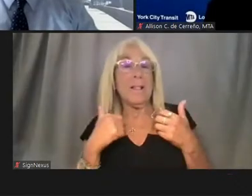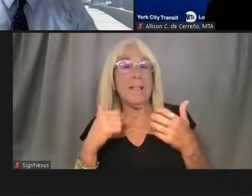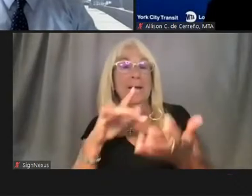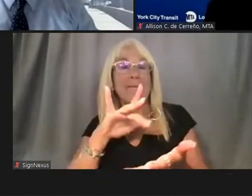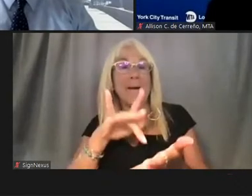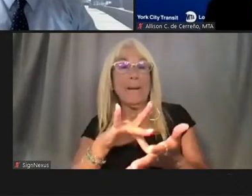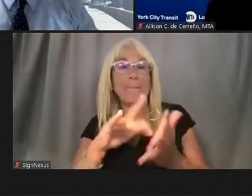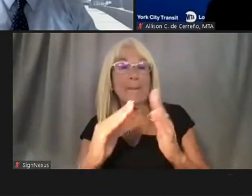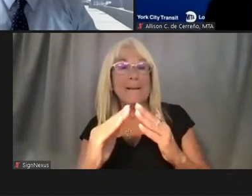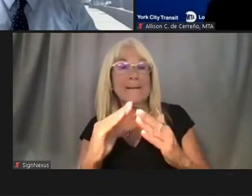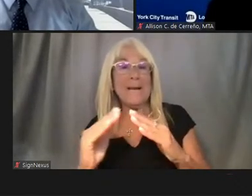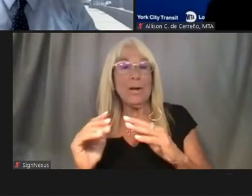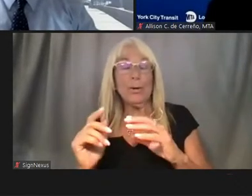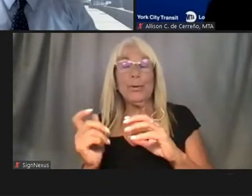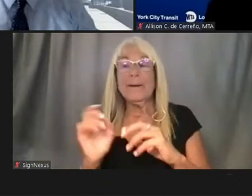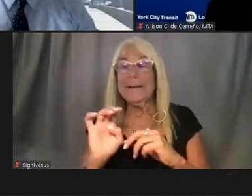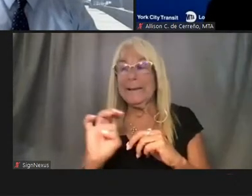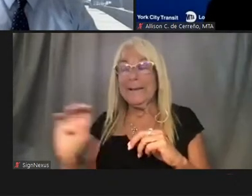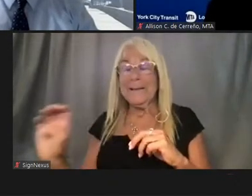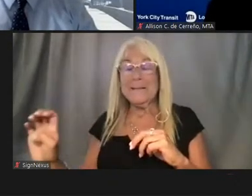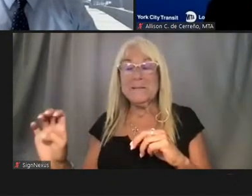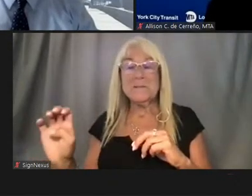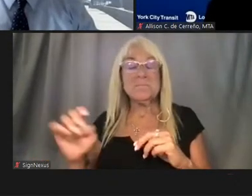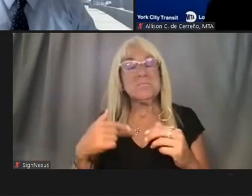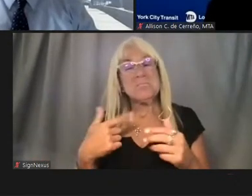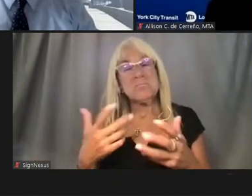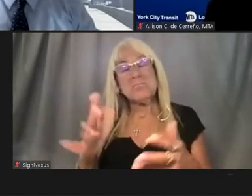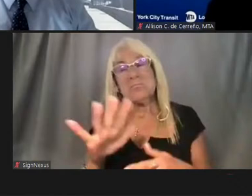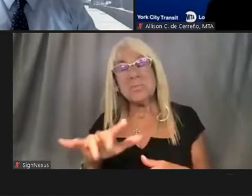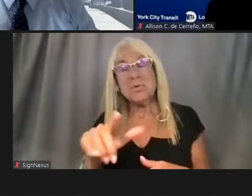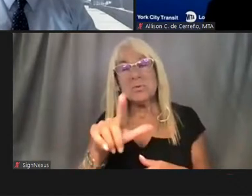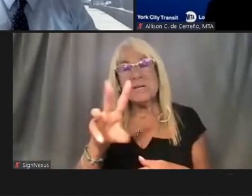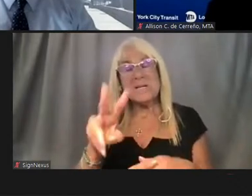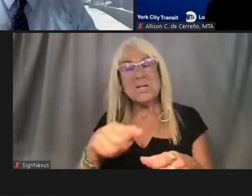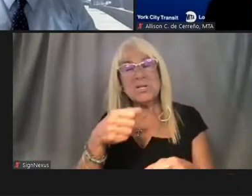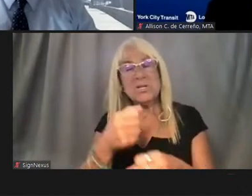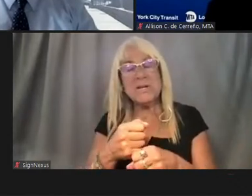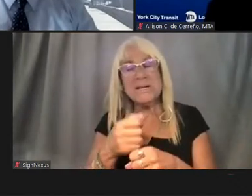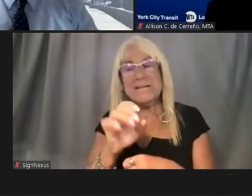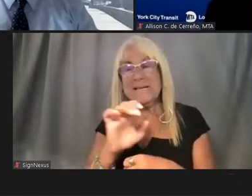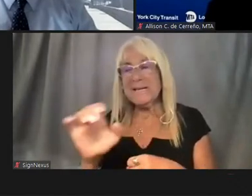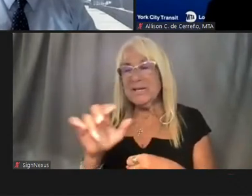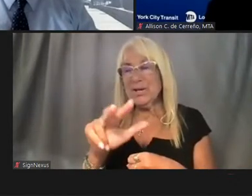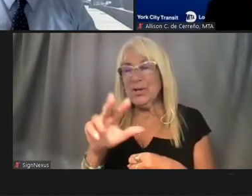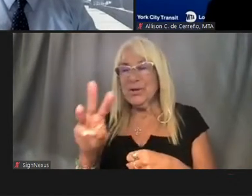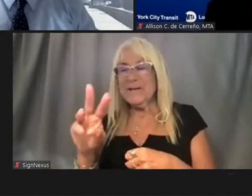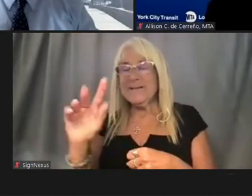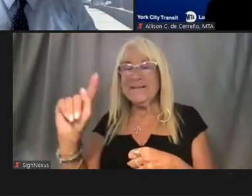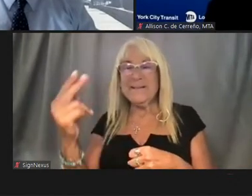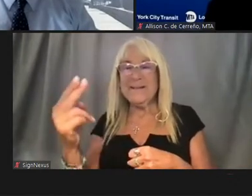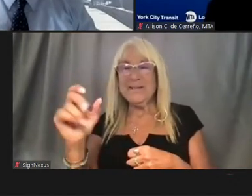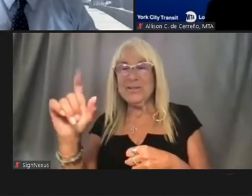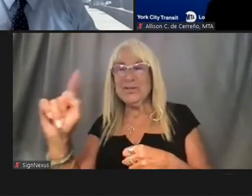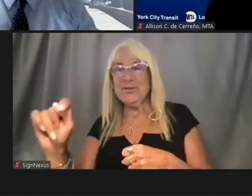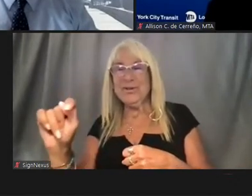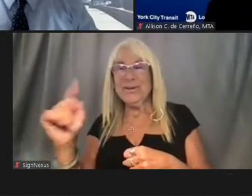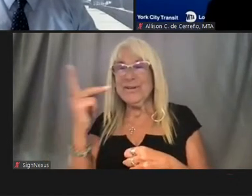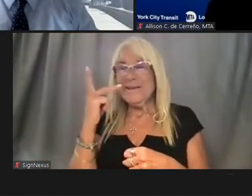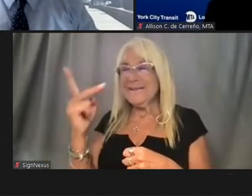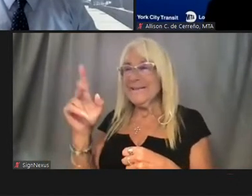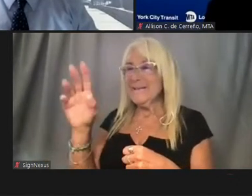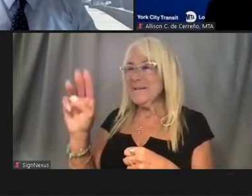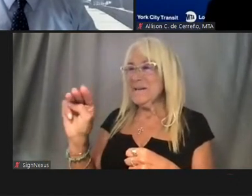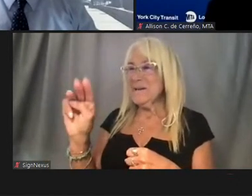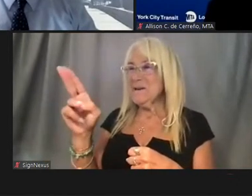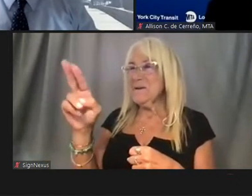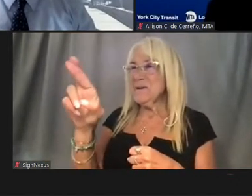years on East 36th Street I've watched a once quiet residential Murray Hill turned